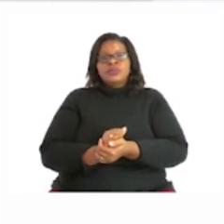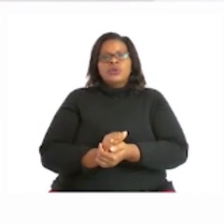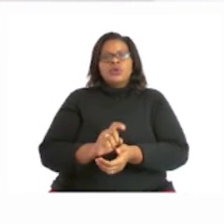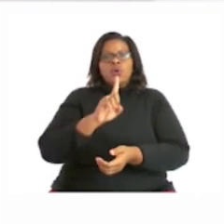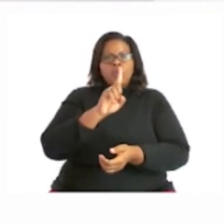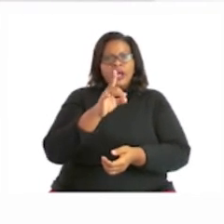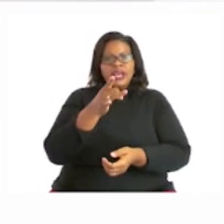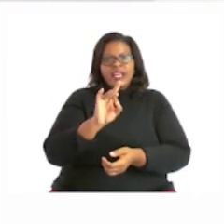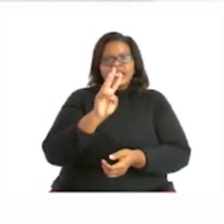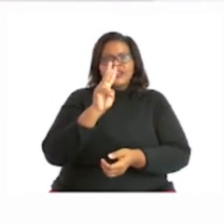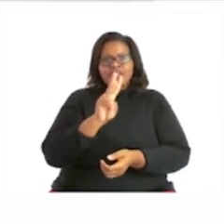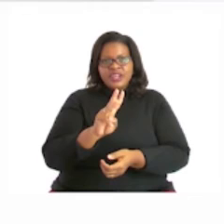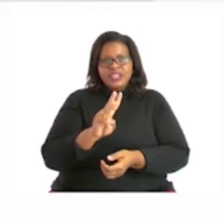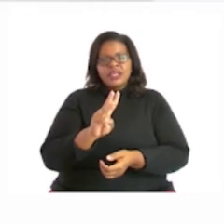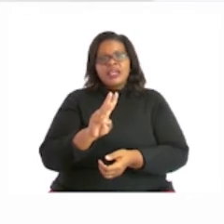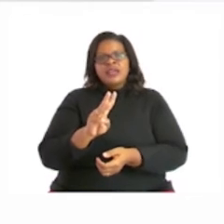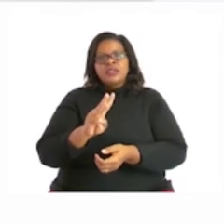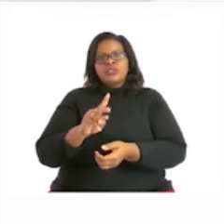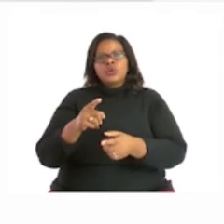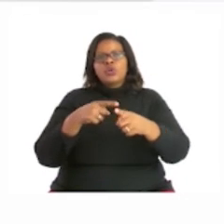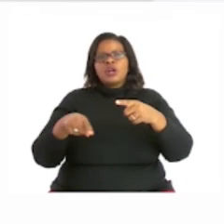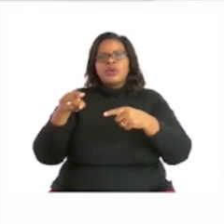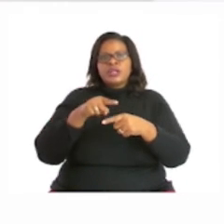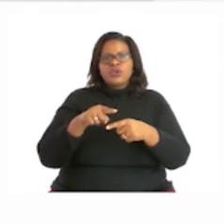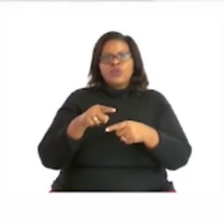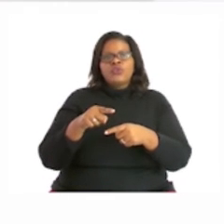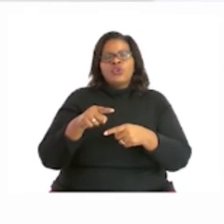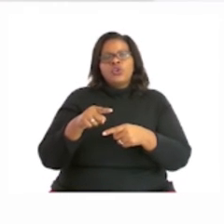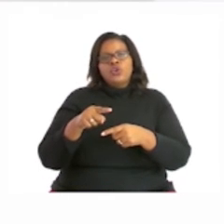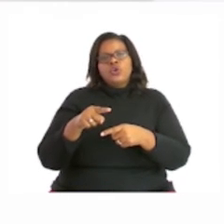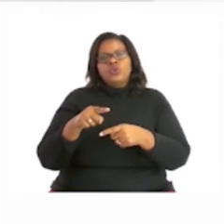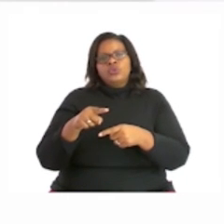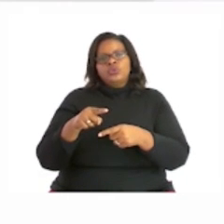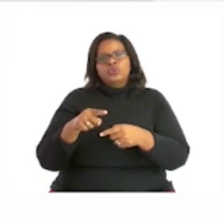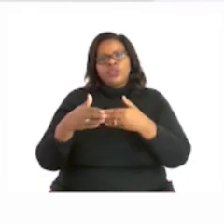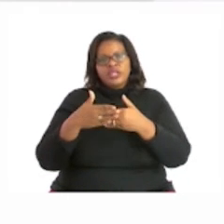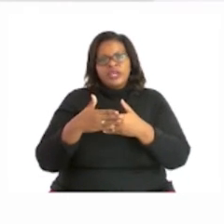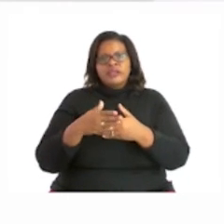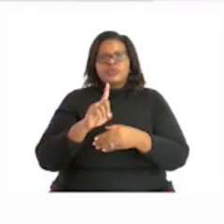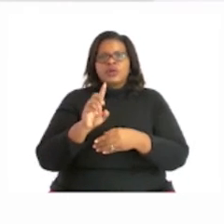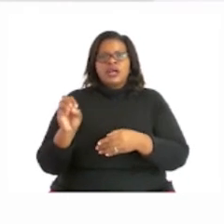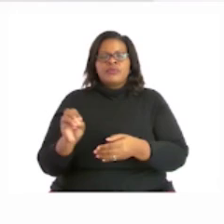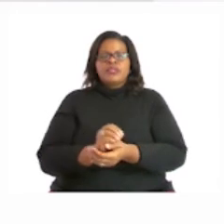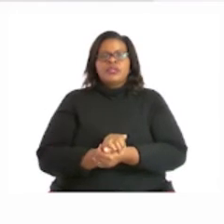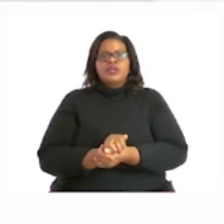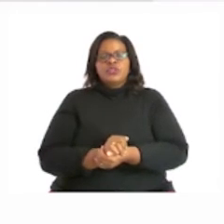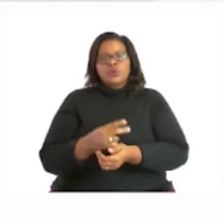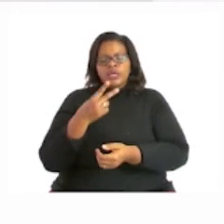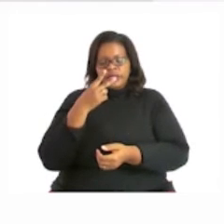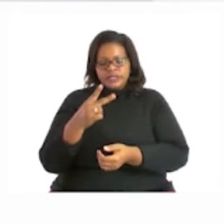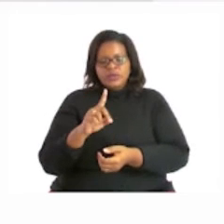183 rounded off to the nearest 100. We find the 100, that is the number that will either become 1 bigger or stay the